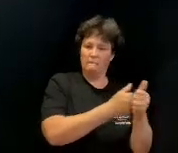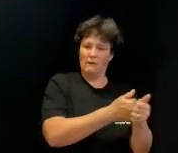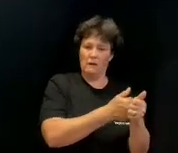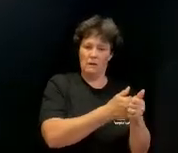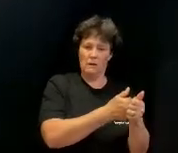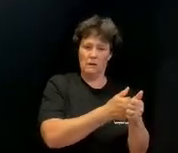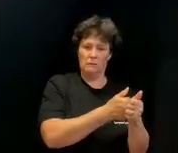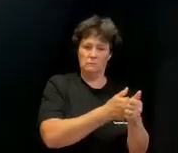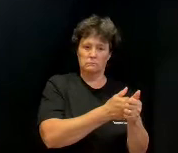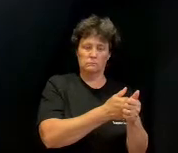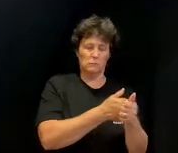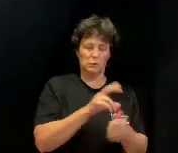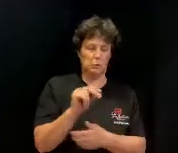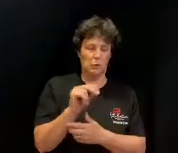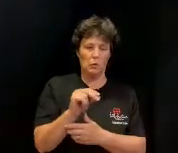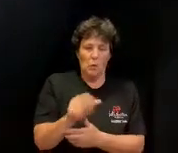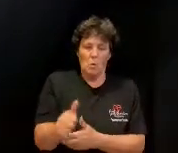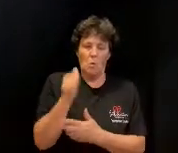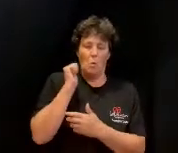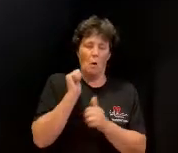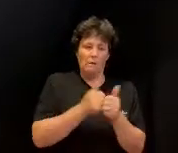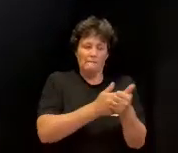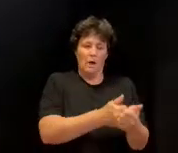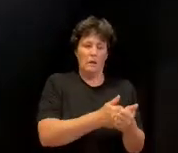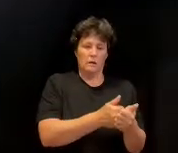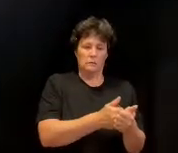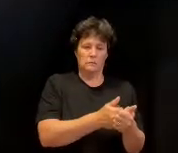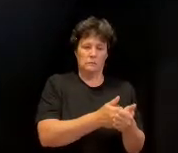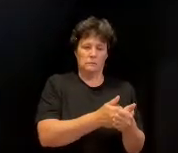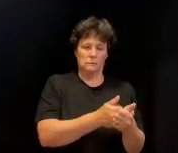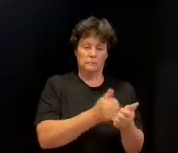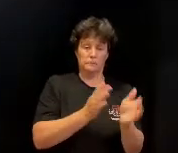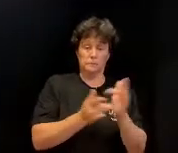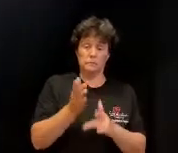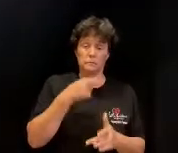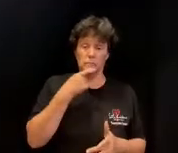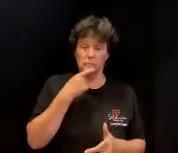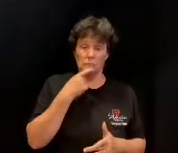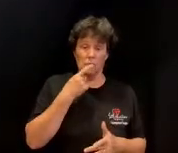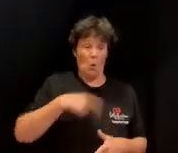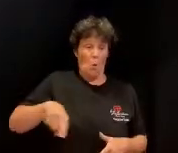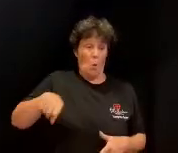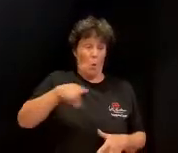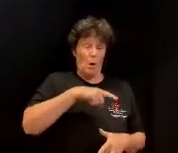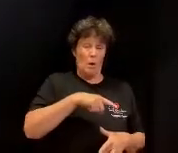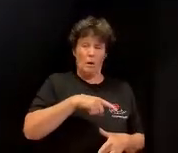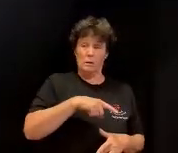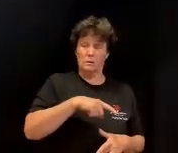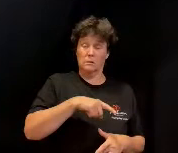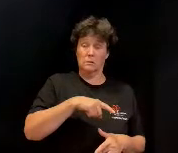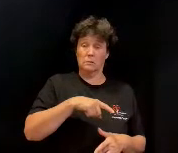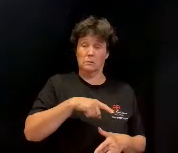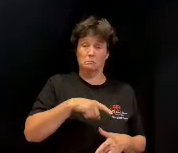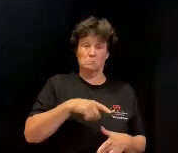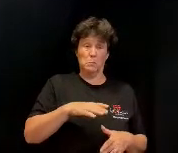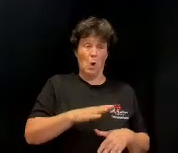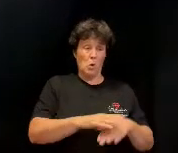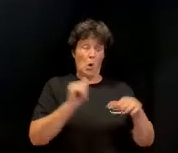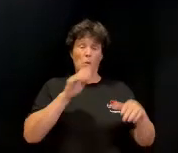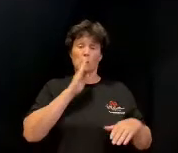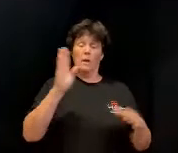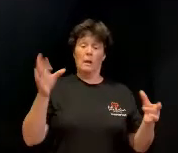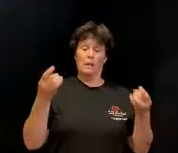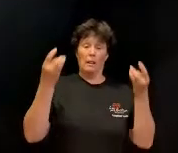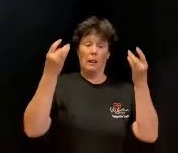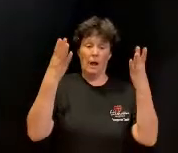advancing the cause of darkness. That's not what I'm doing. Jesus said, listen, Paul said, we got to be light, right? We got to